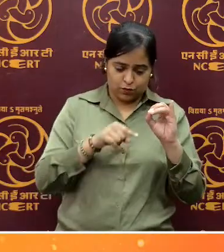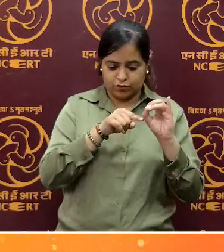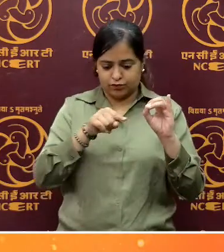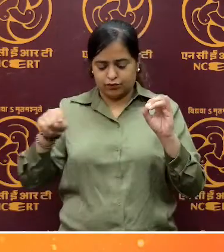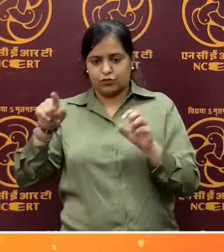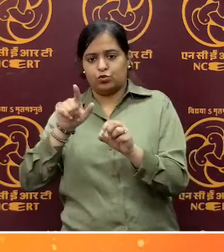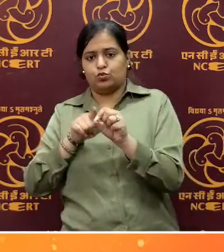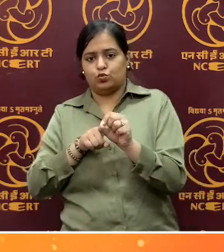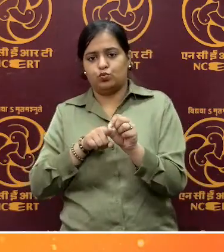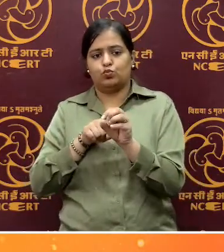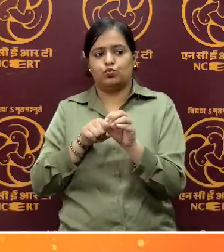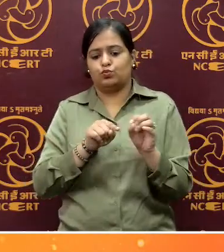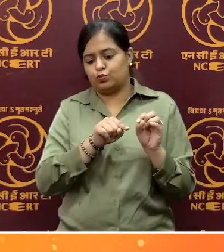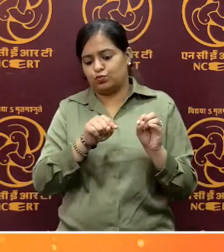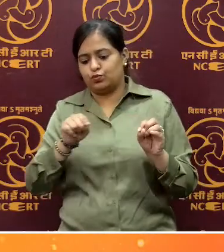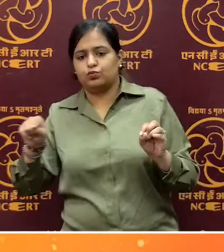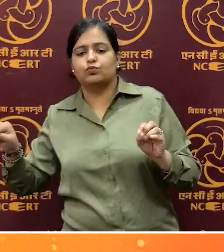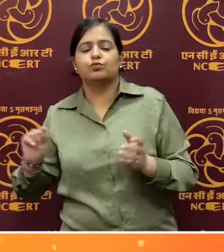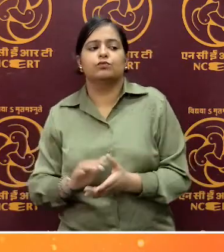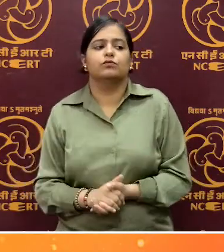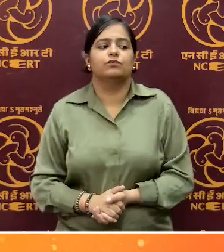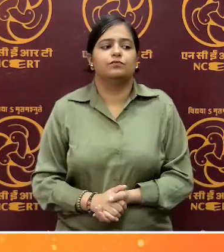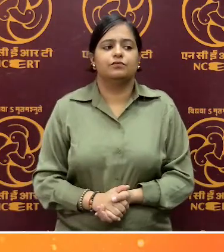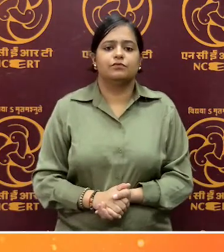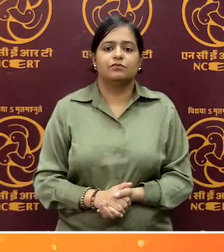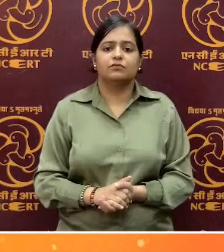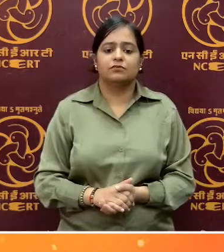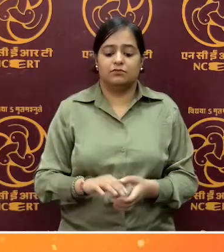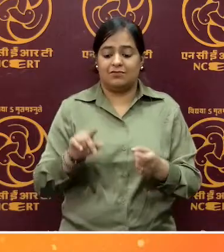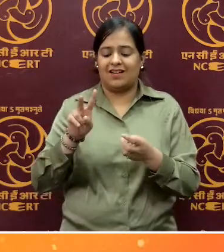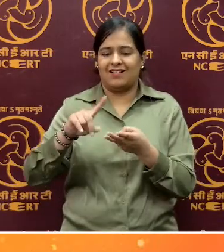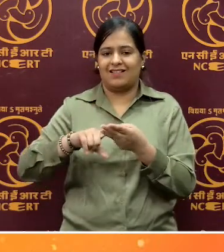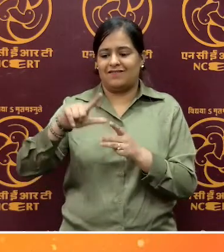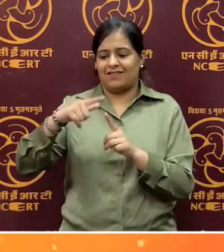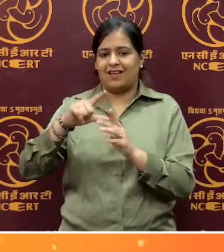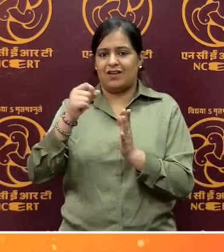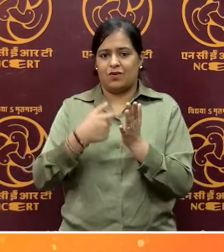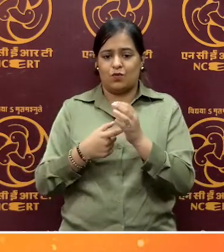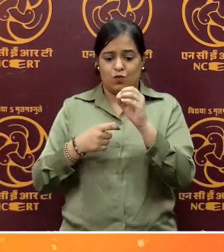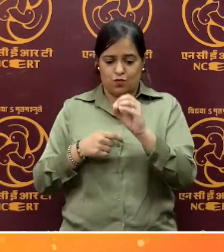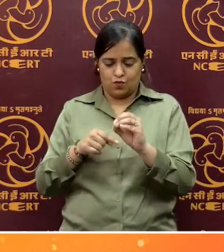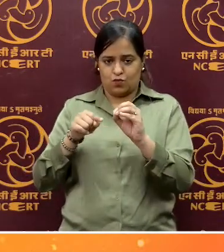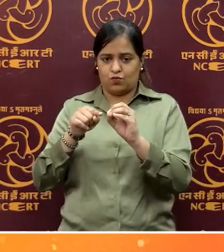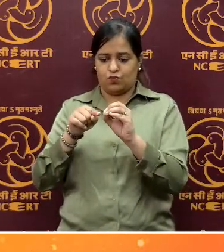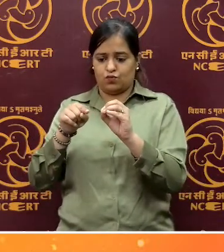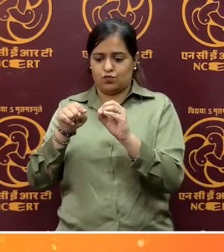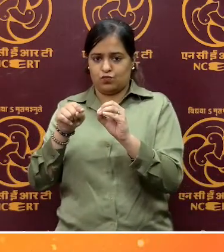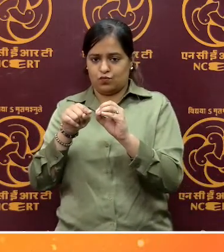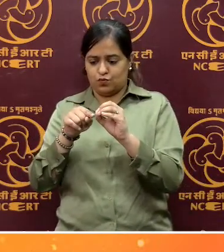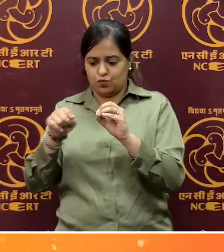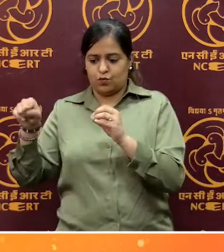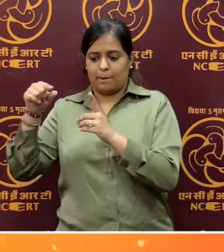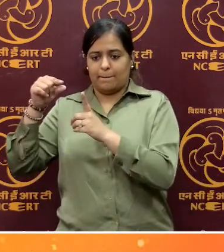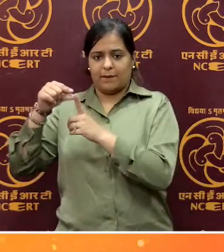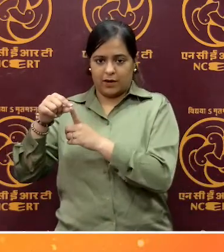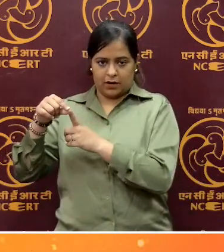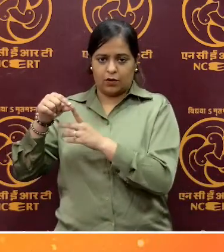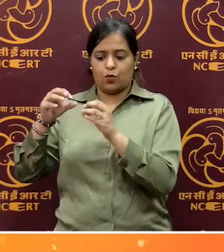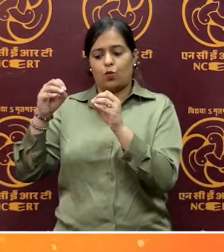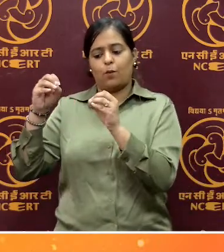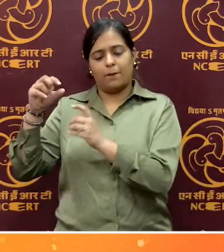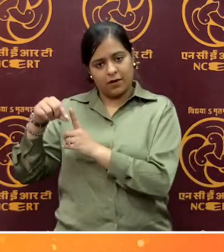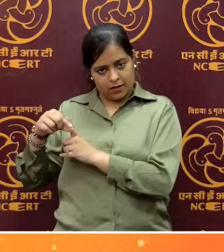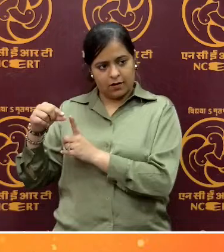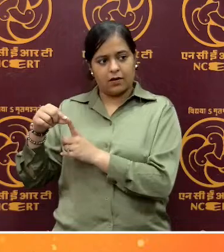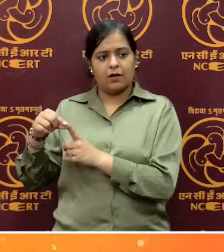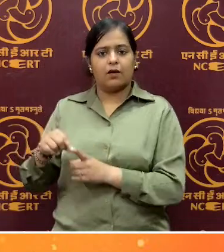is the vector OQ. And there is another vector O through P. So that's another vector OP.